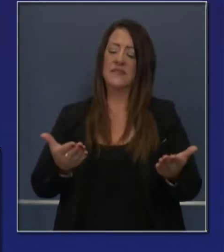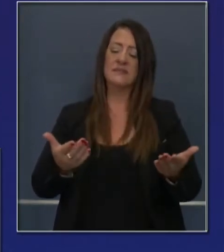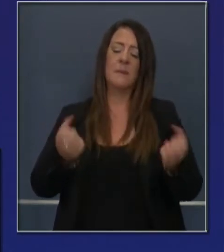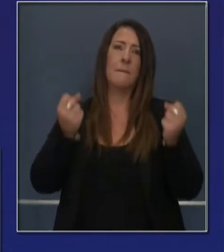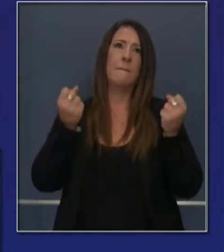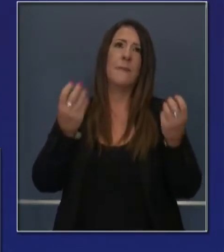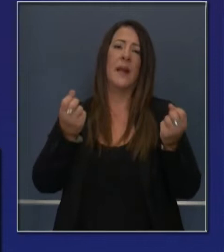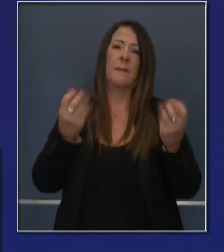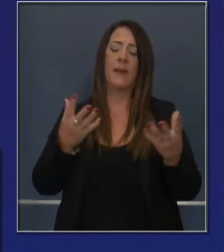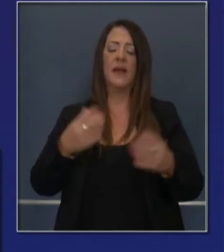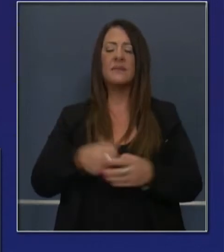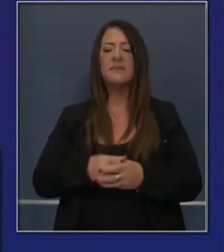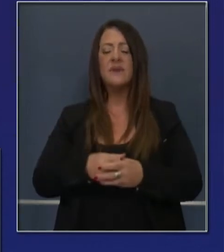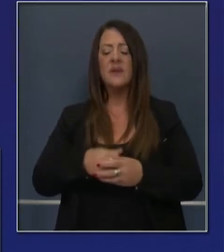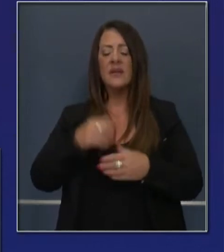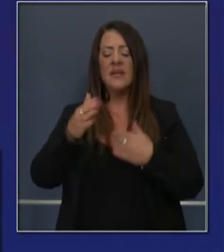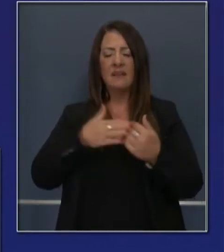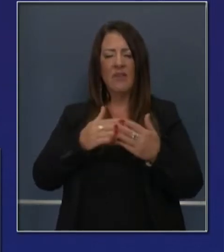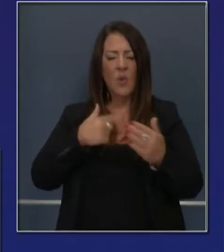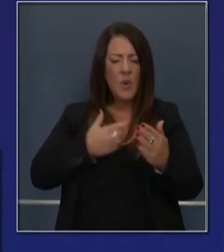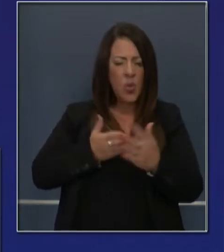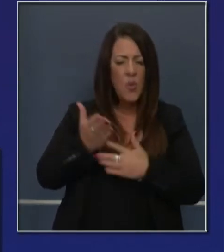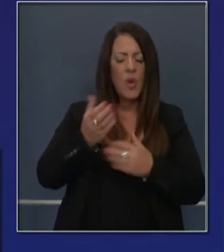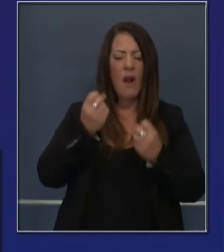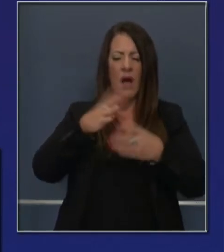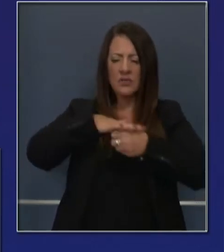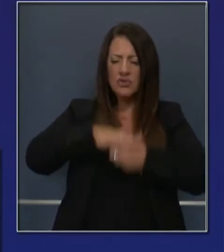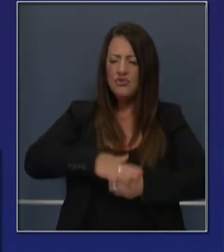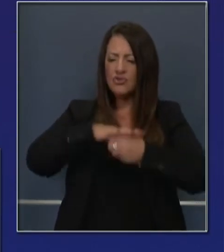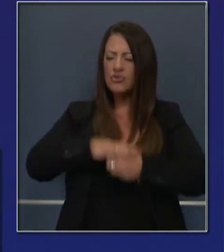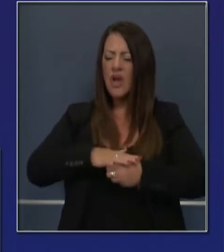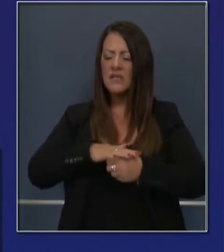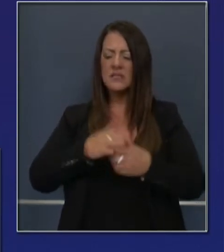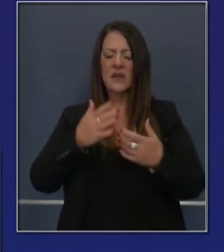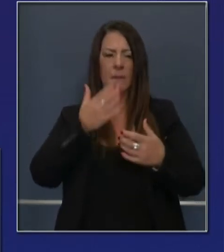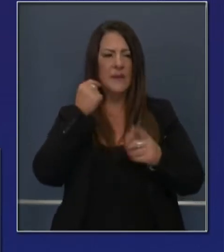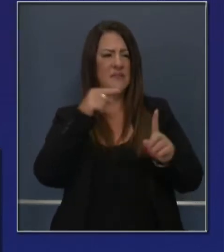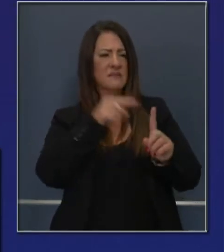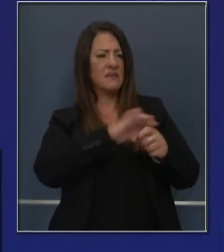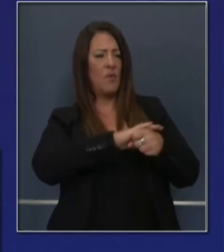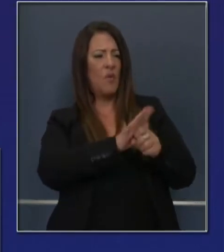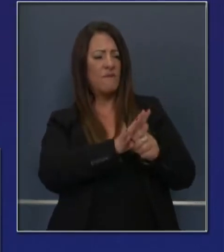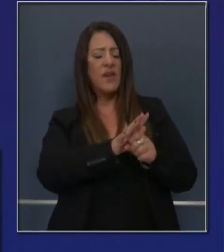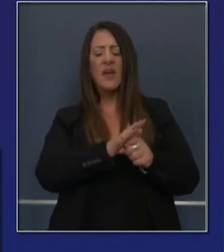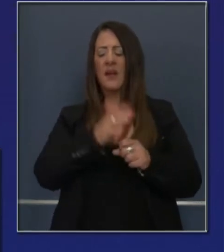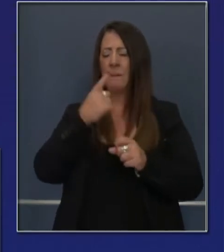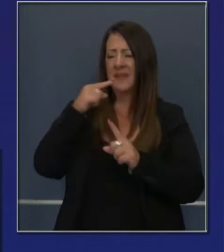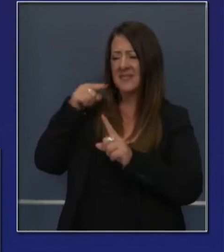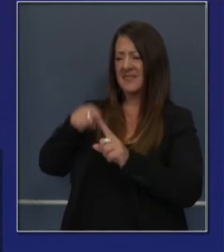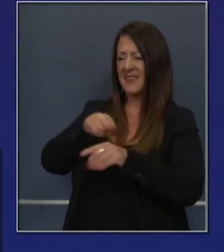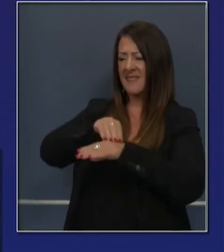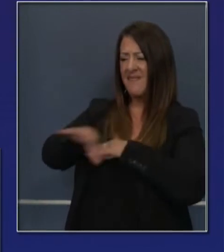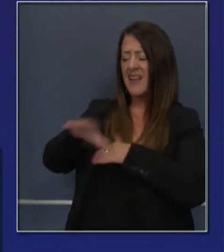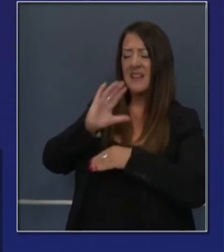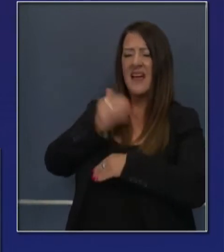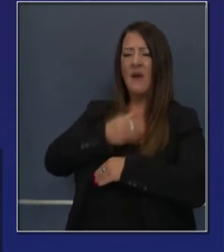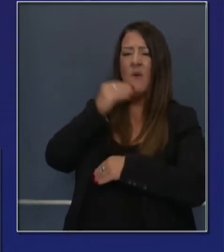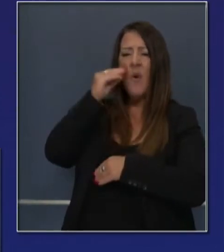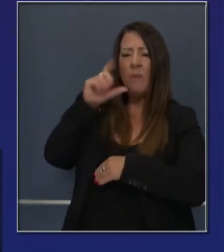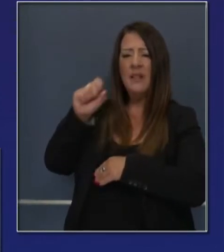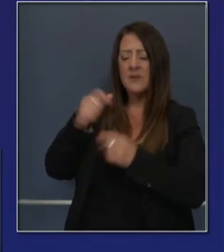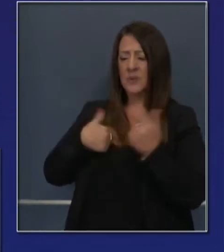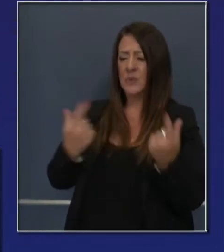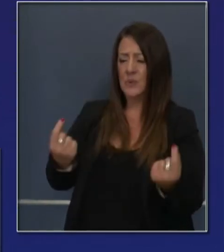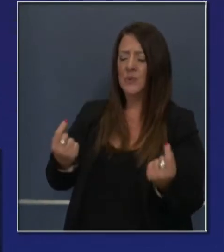all of the stress and the travails of COVID-19 with an innovative mindset on this issue, and that's manifest in this home